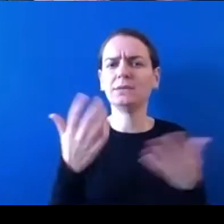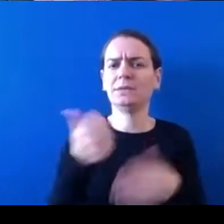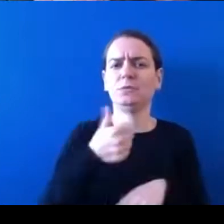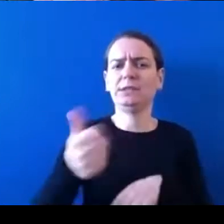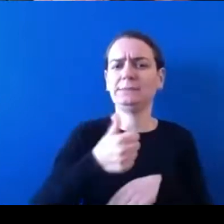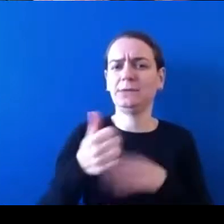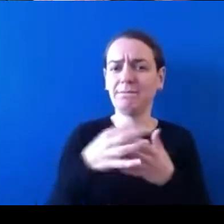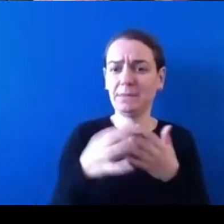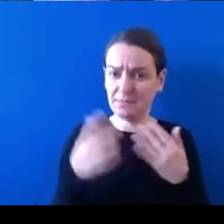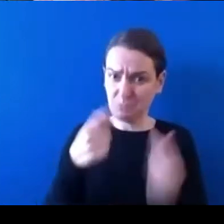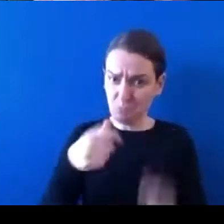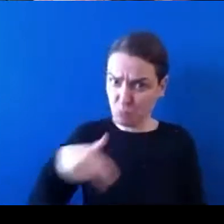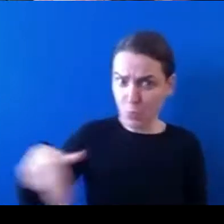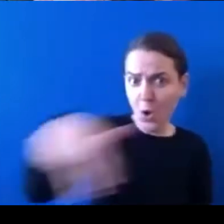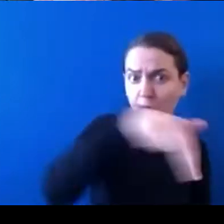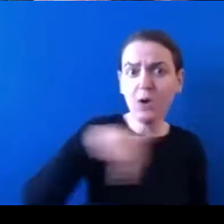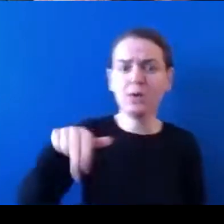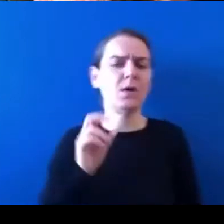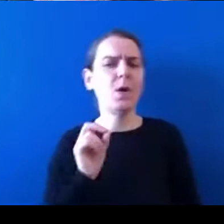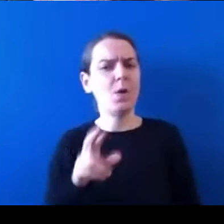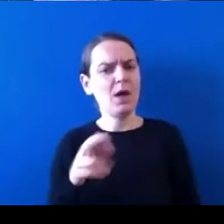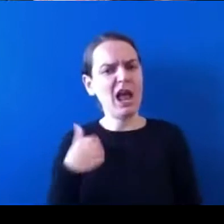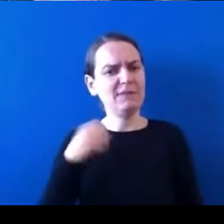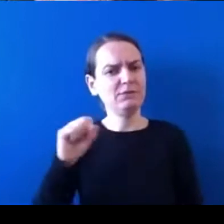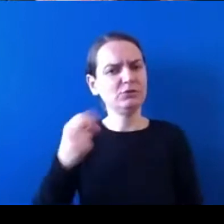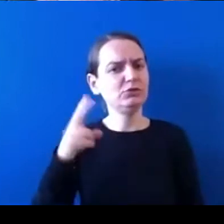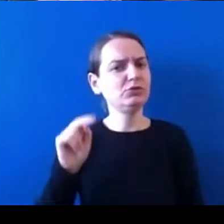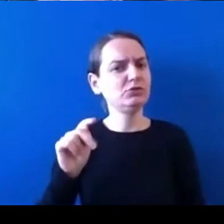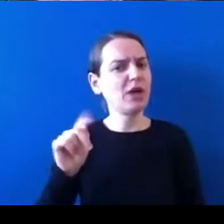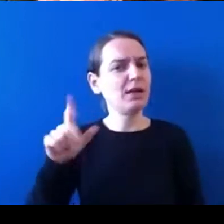snow removal policies on getting the main sidewalks cleared?